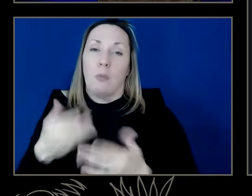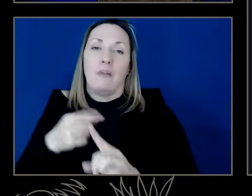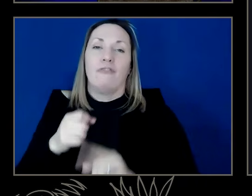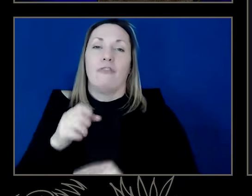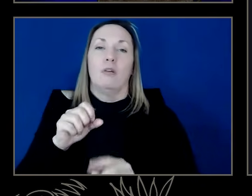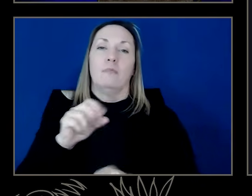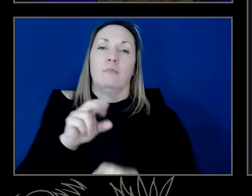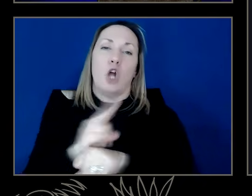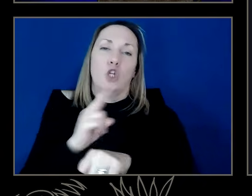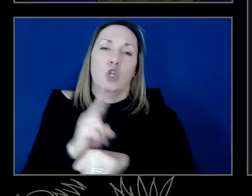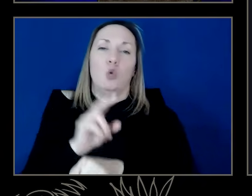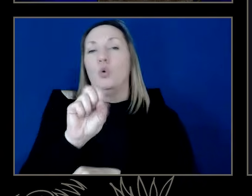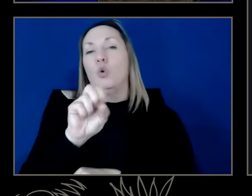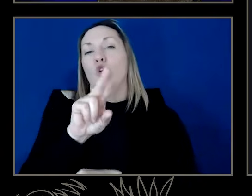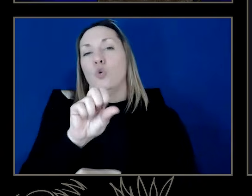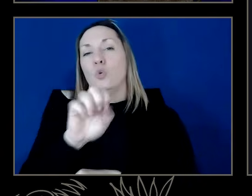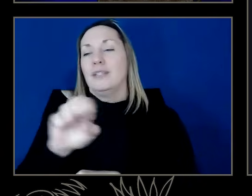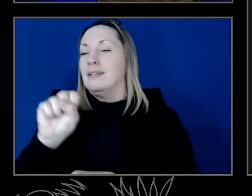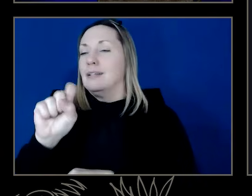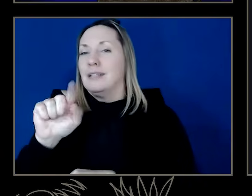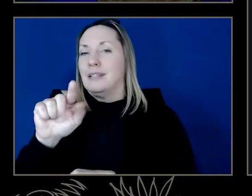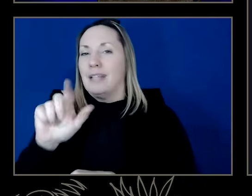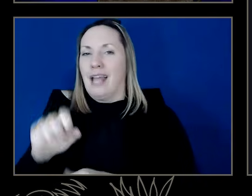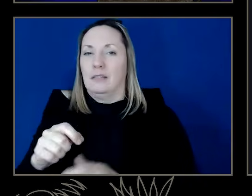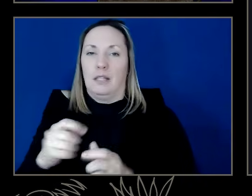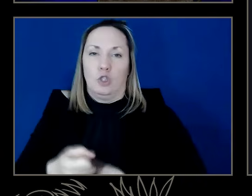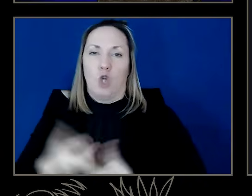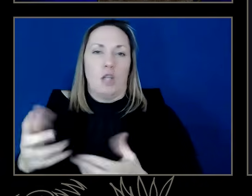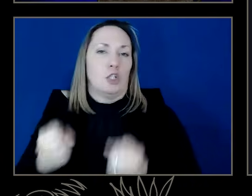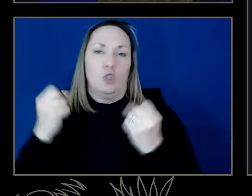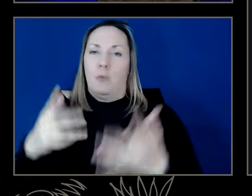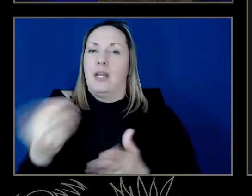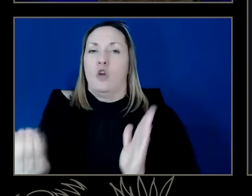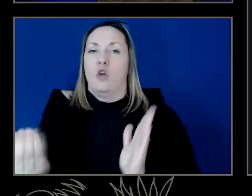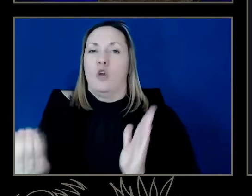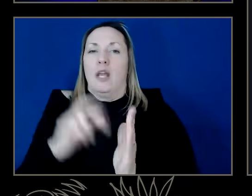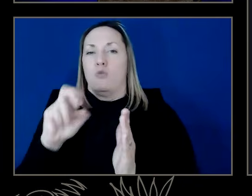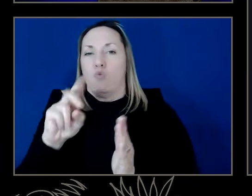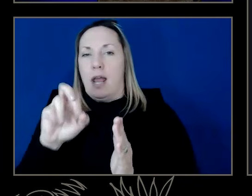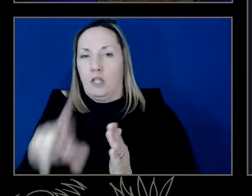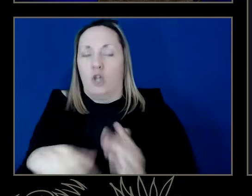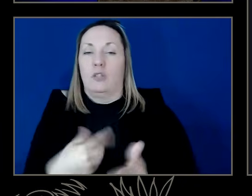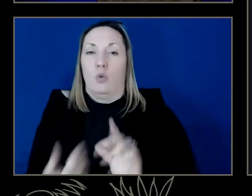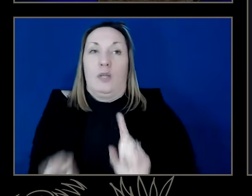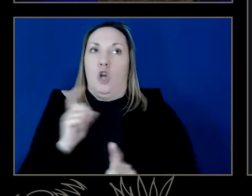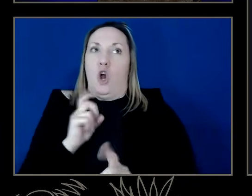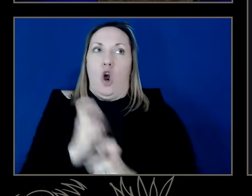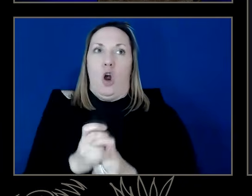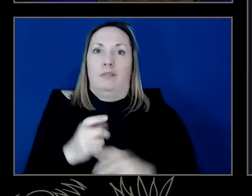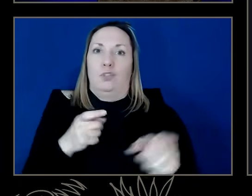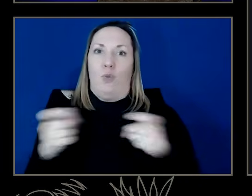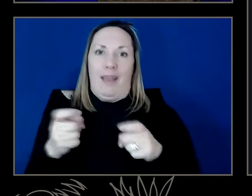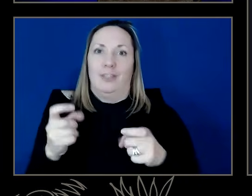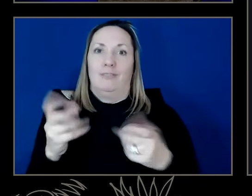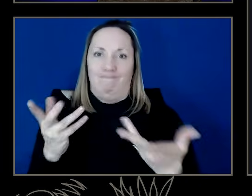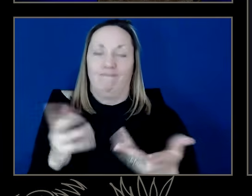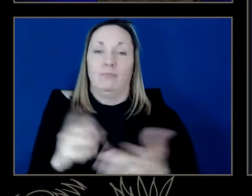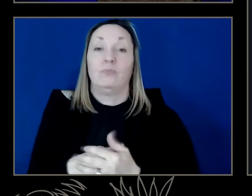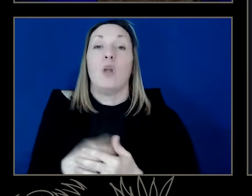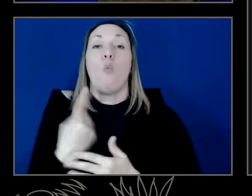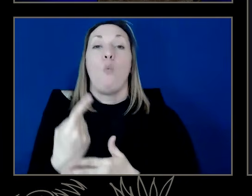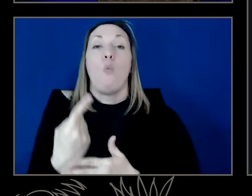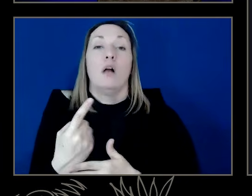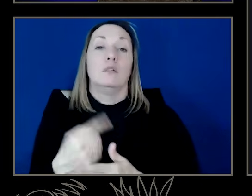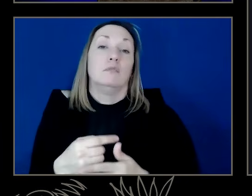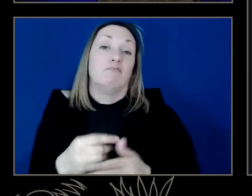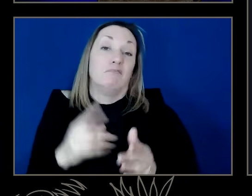causing way too many re-renders. And without significant refactors, it's sort of hard to handle that. One simple strategy that